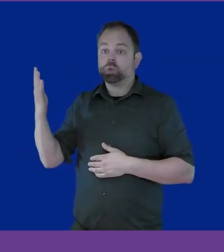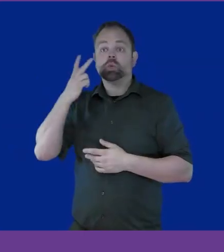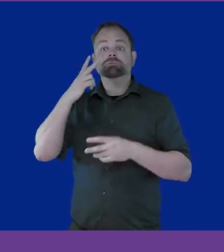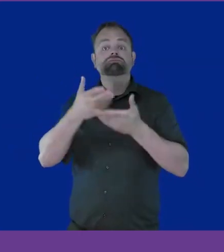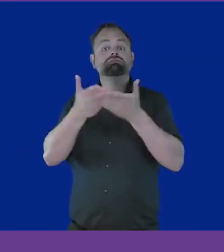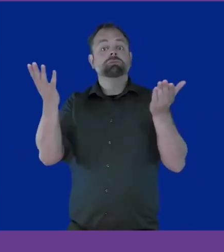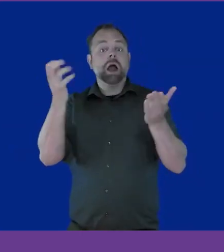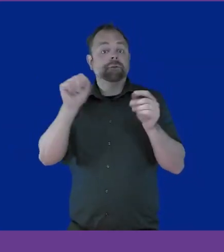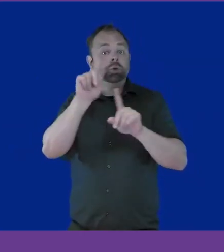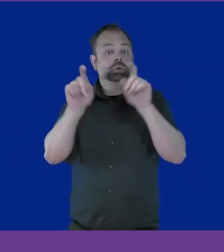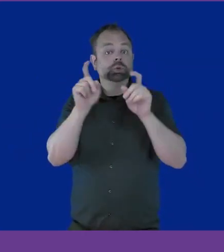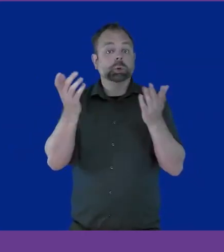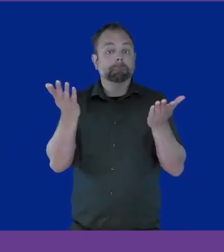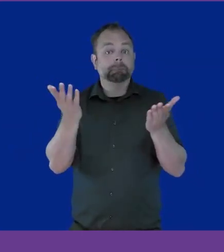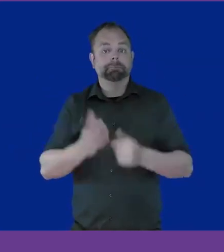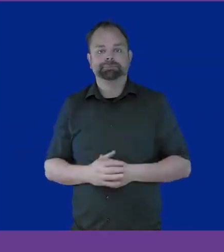our panelists.